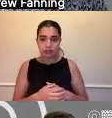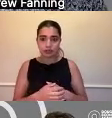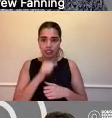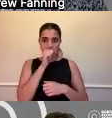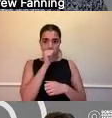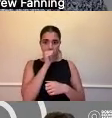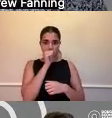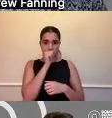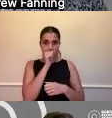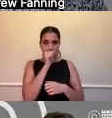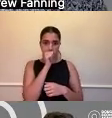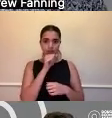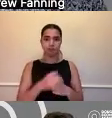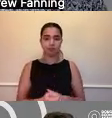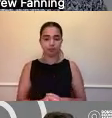do this,